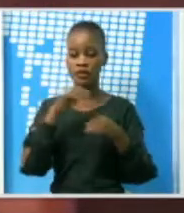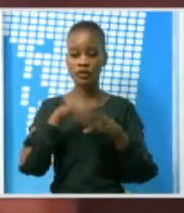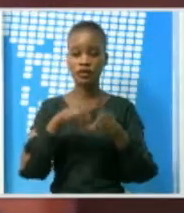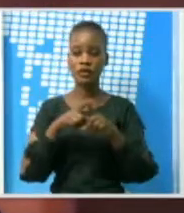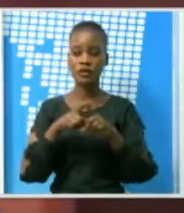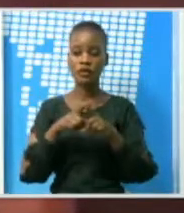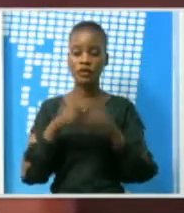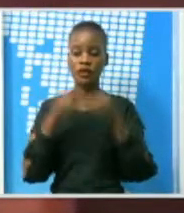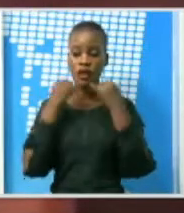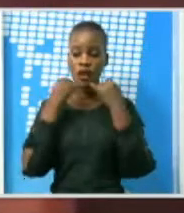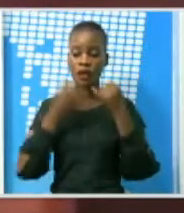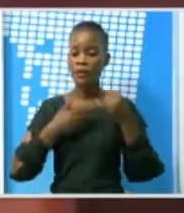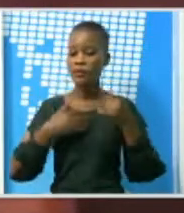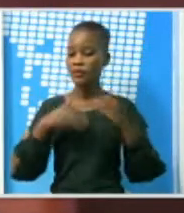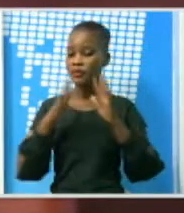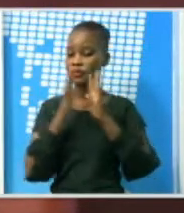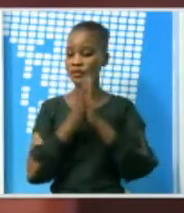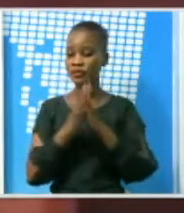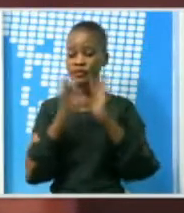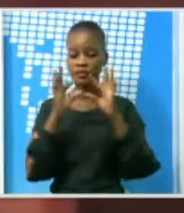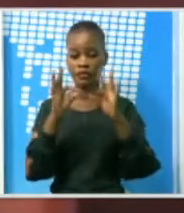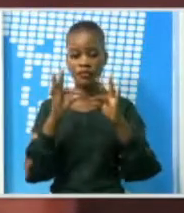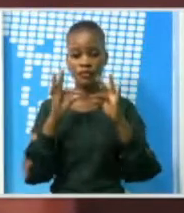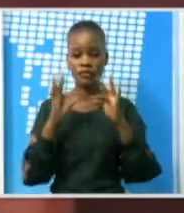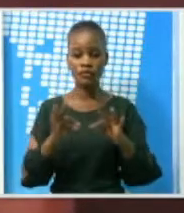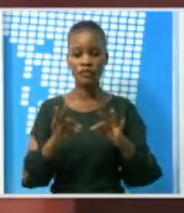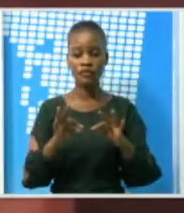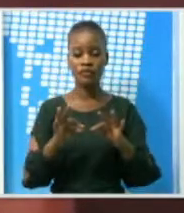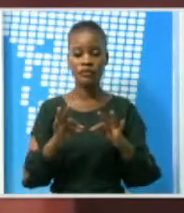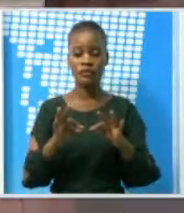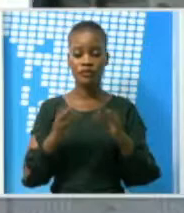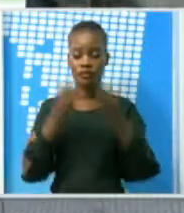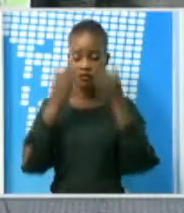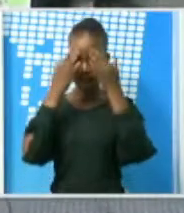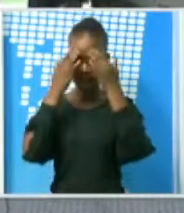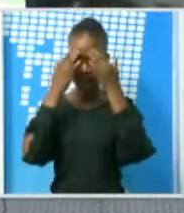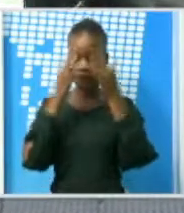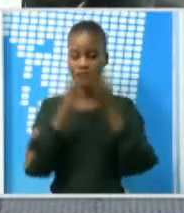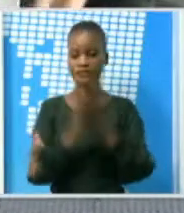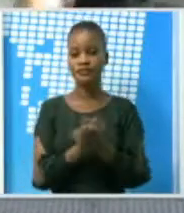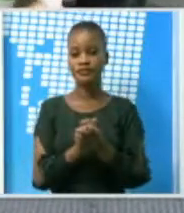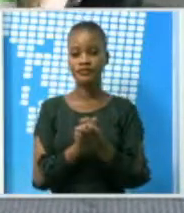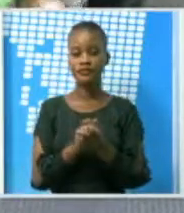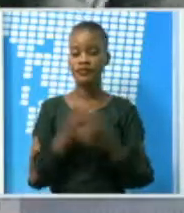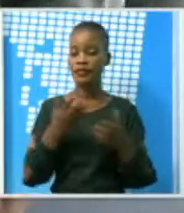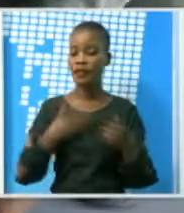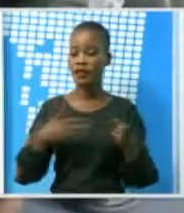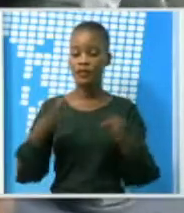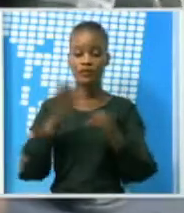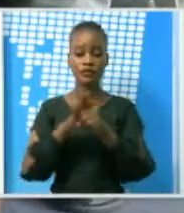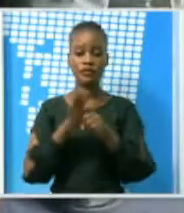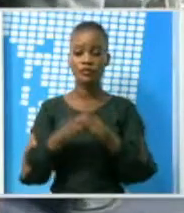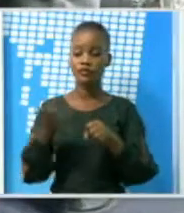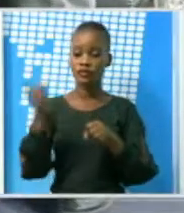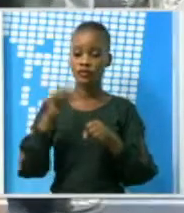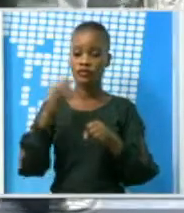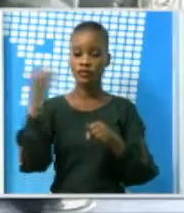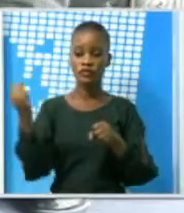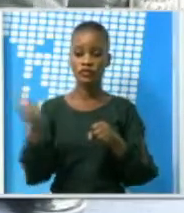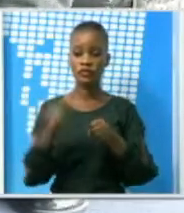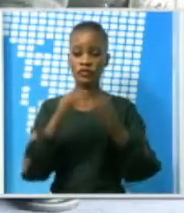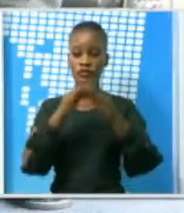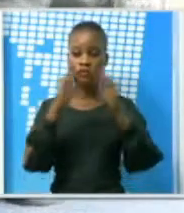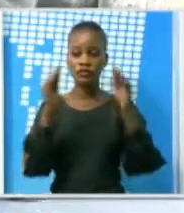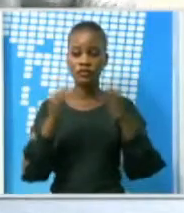solar energy, and I think that's also very exciting. As the energy revolution has the potential to create